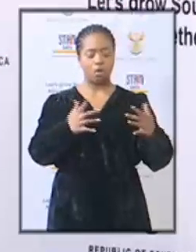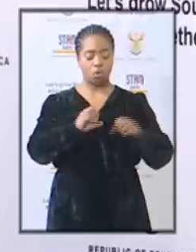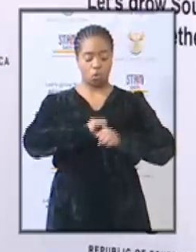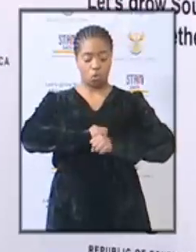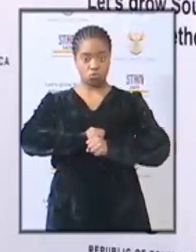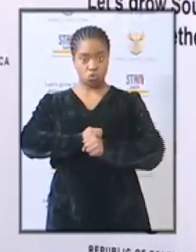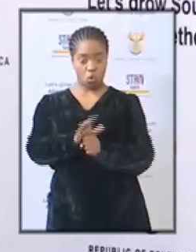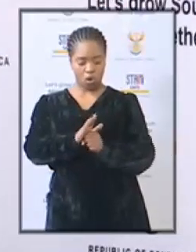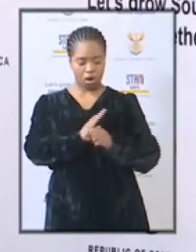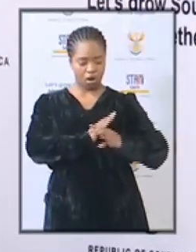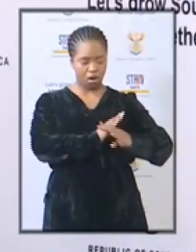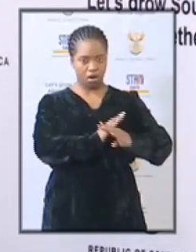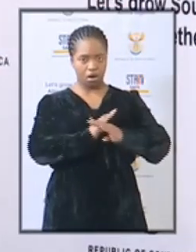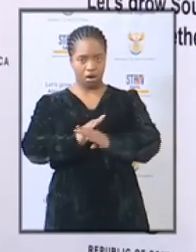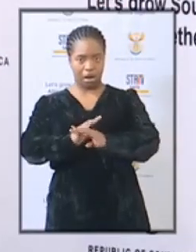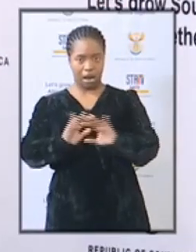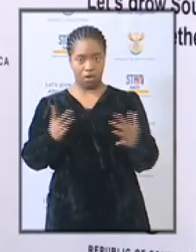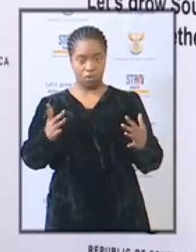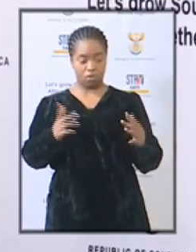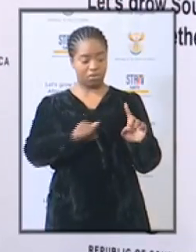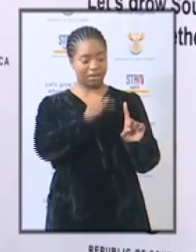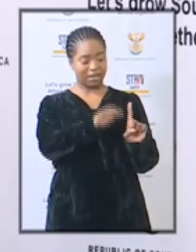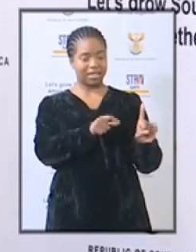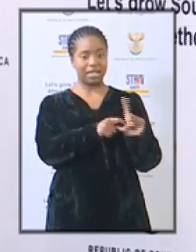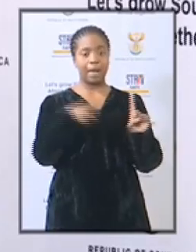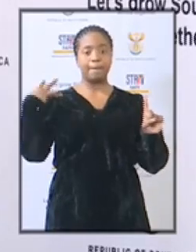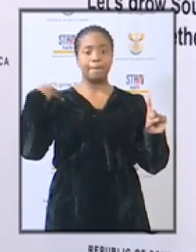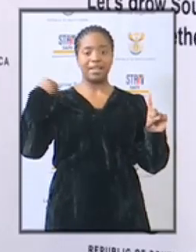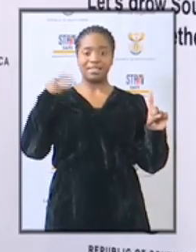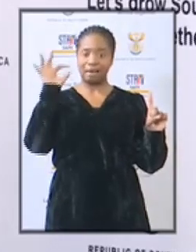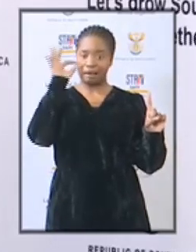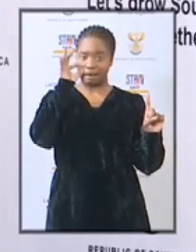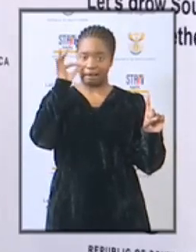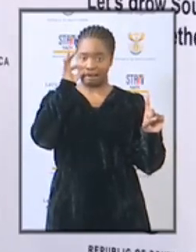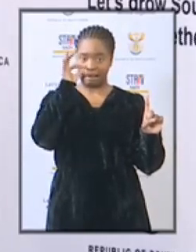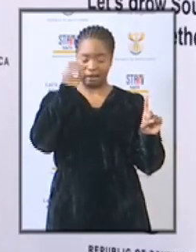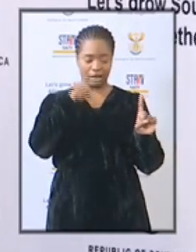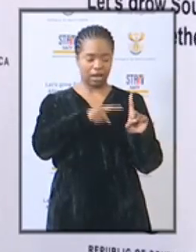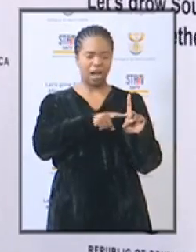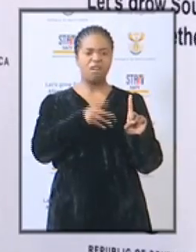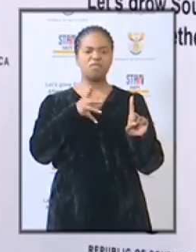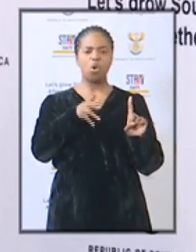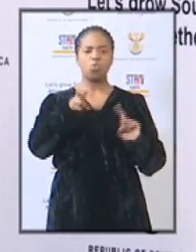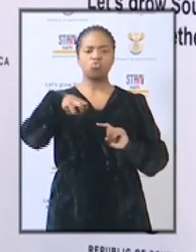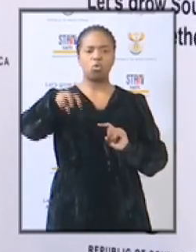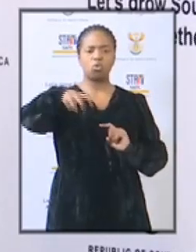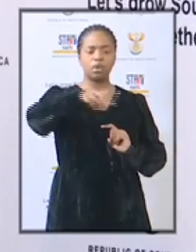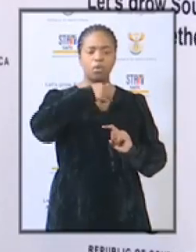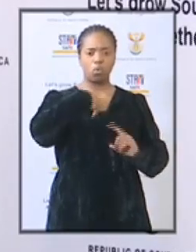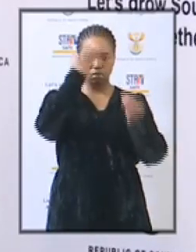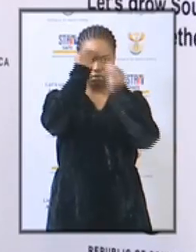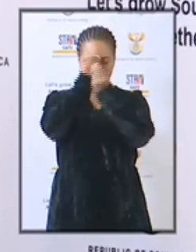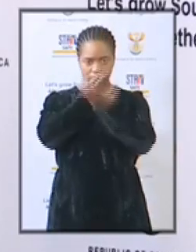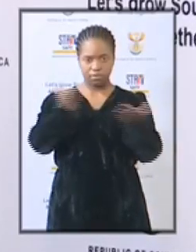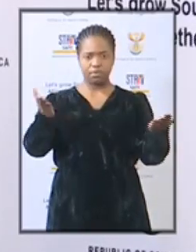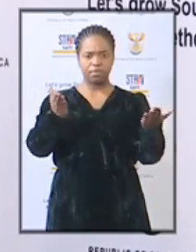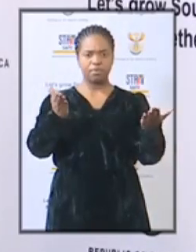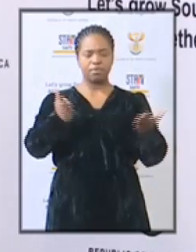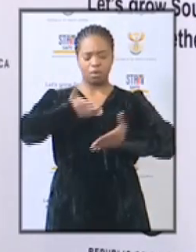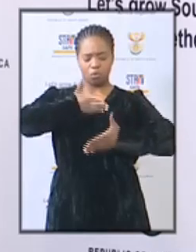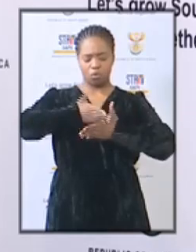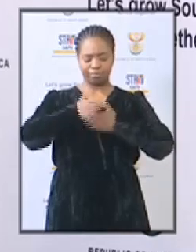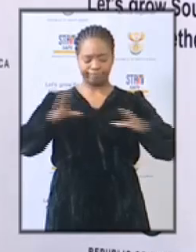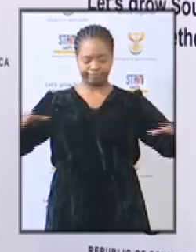Minister of Tourism, Minister Mmamoloko Kubayi-Ngubane, will be giving an update on the